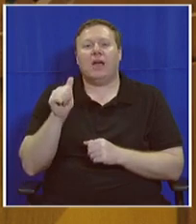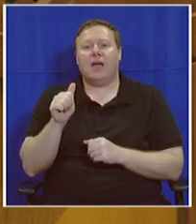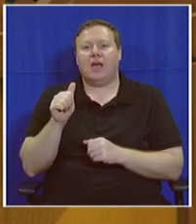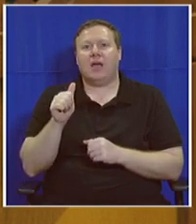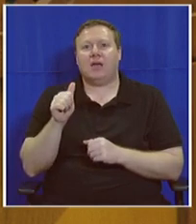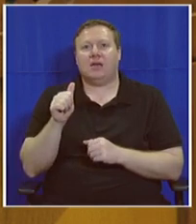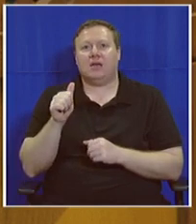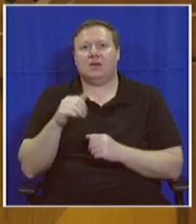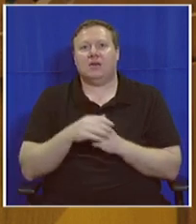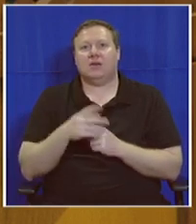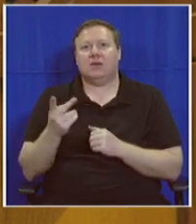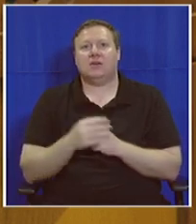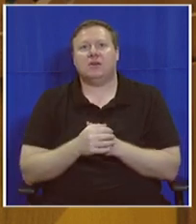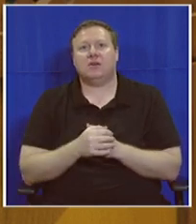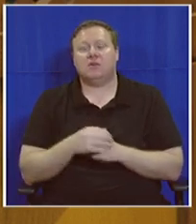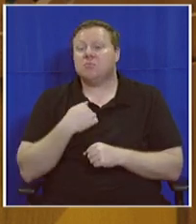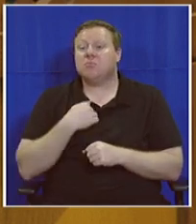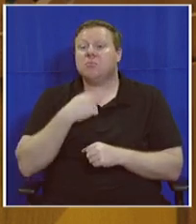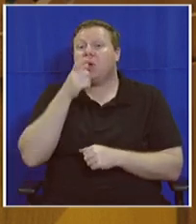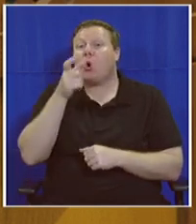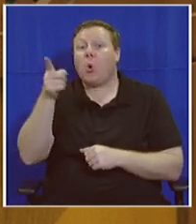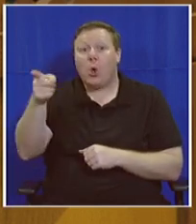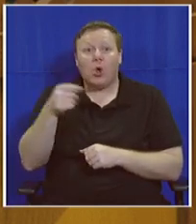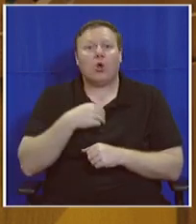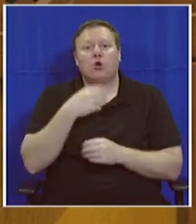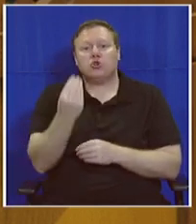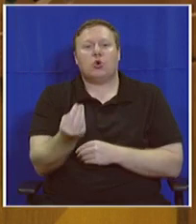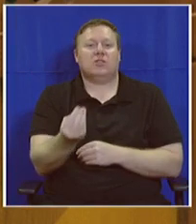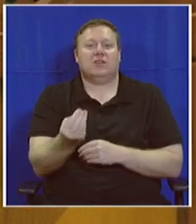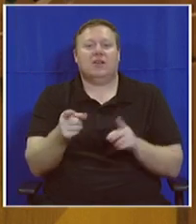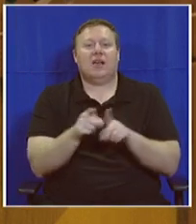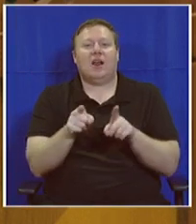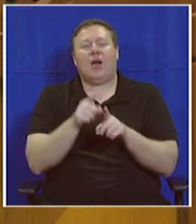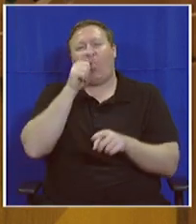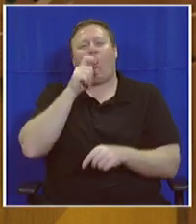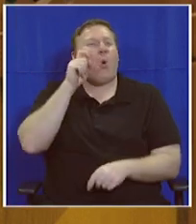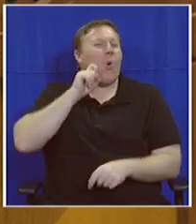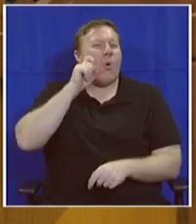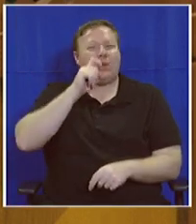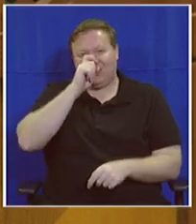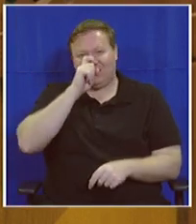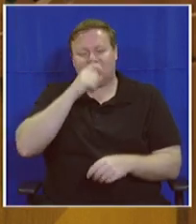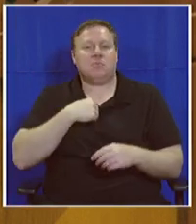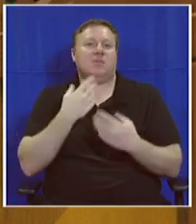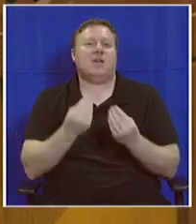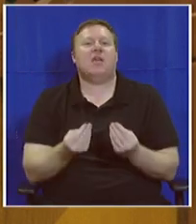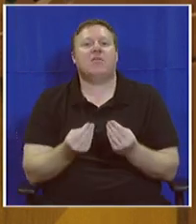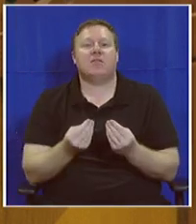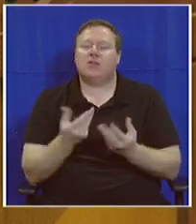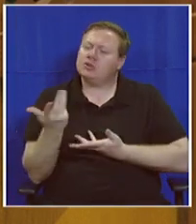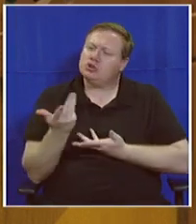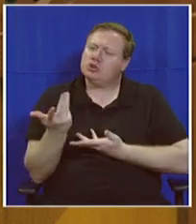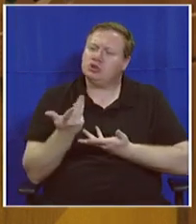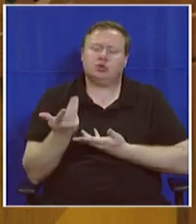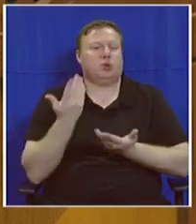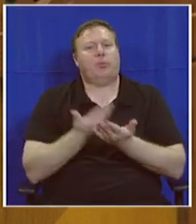or like I used to call her, Shoti, was like the older sister I never had. She was my confidant, a